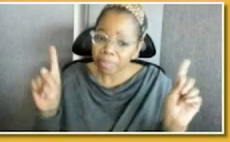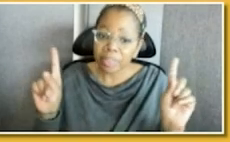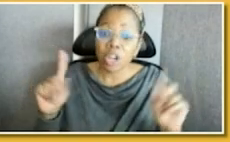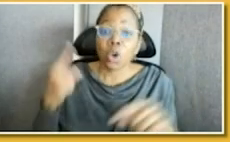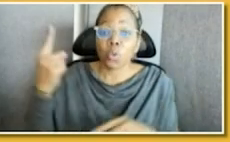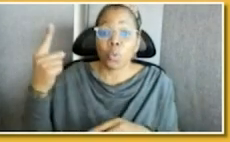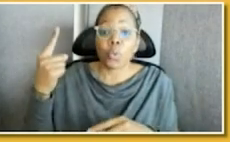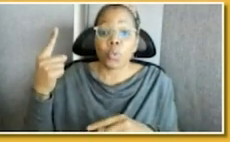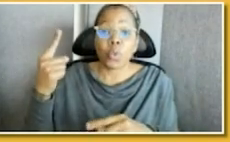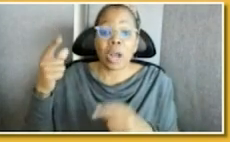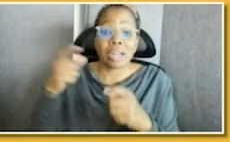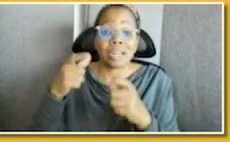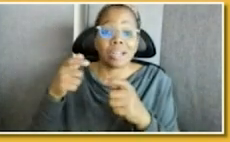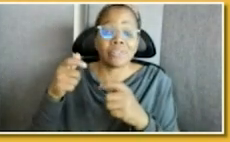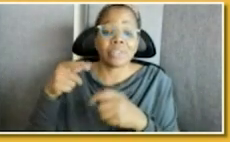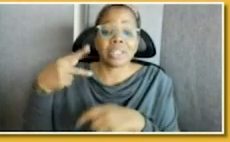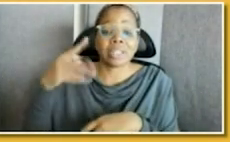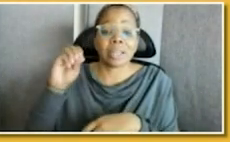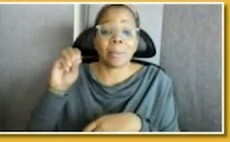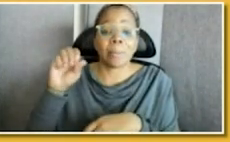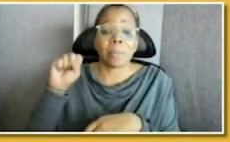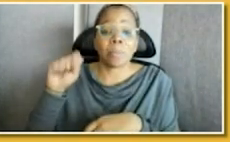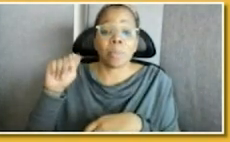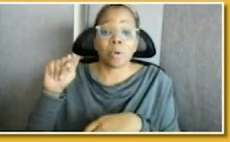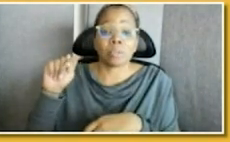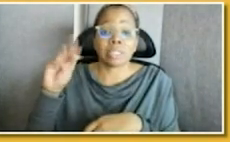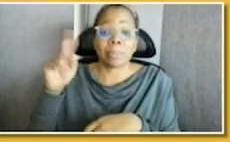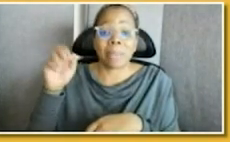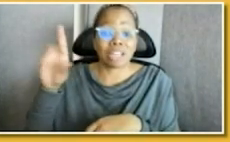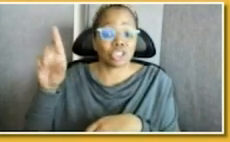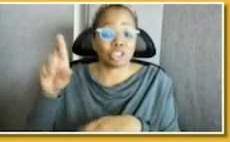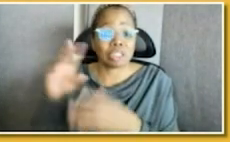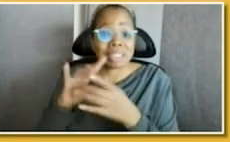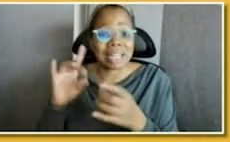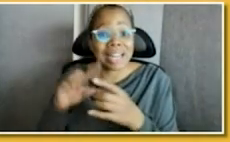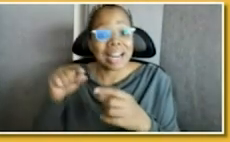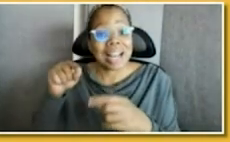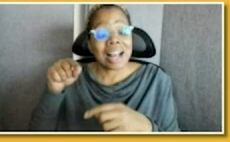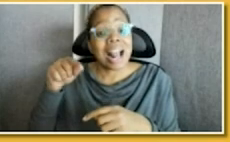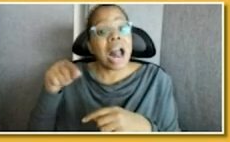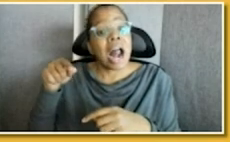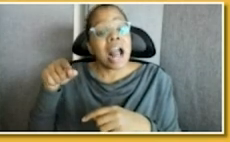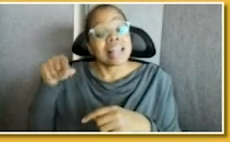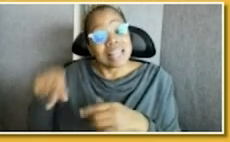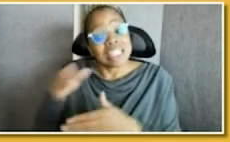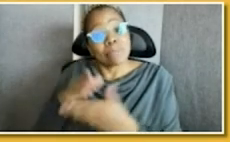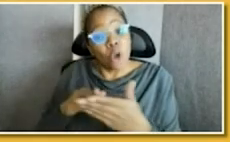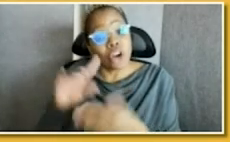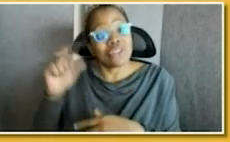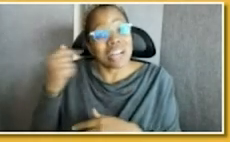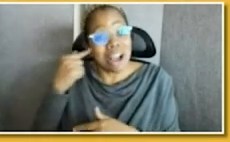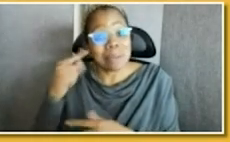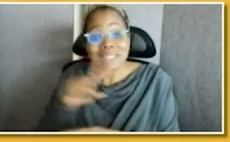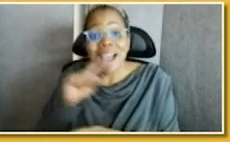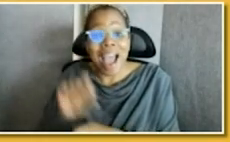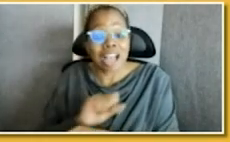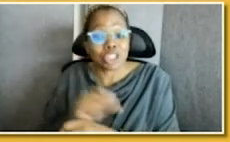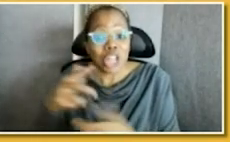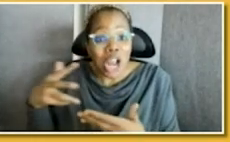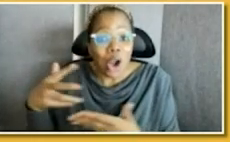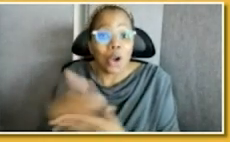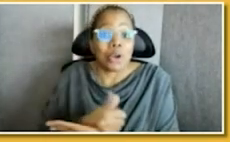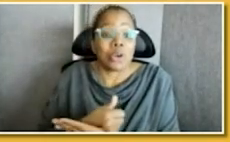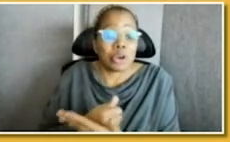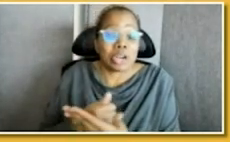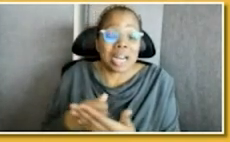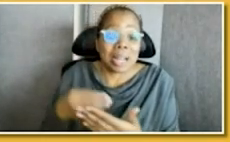in the film said, they're a cash cow. They're, you know, this part of the government that is actually making money. There's no other business that the government